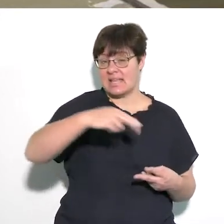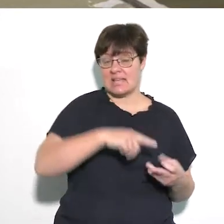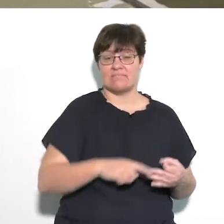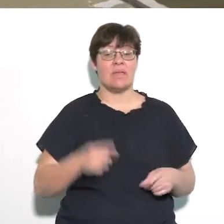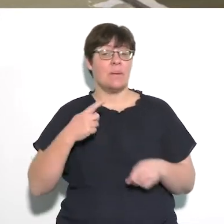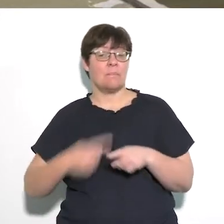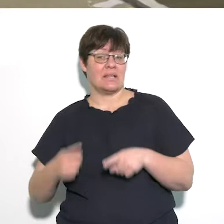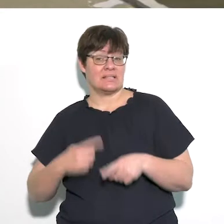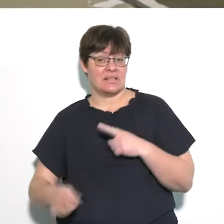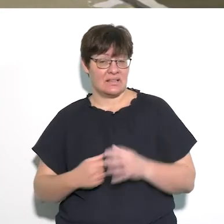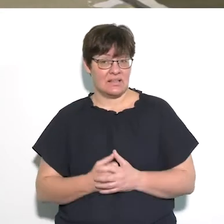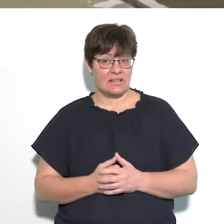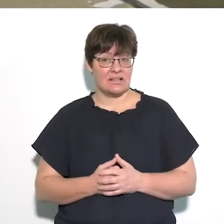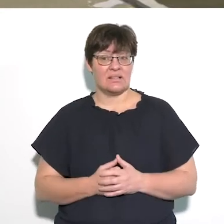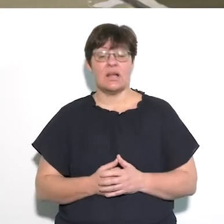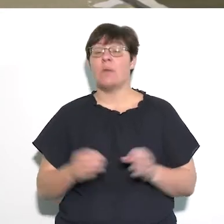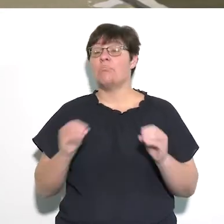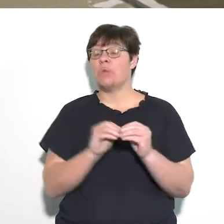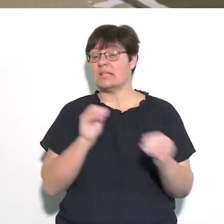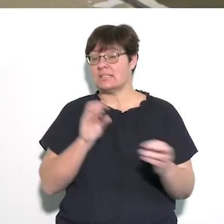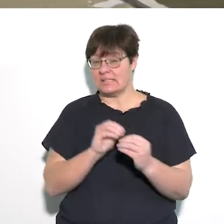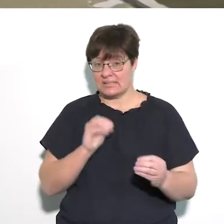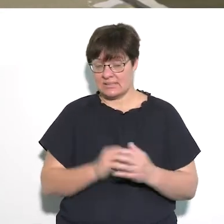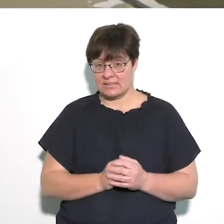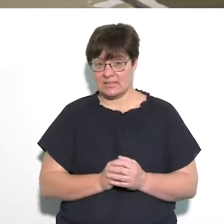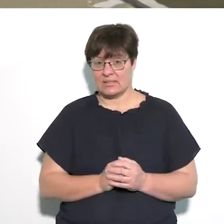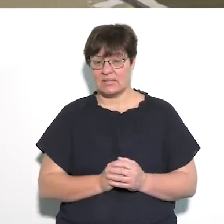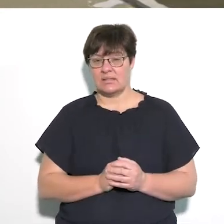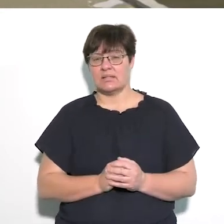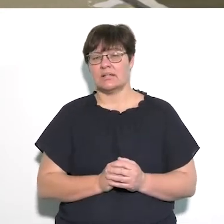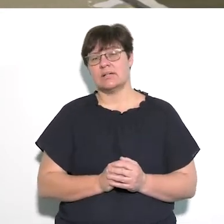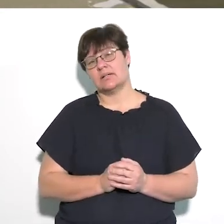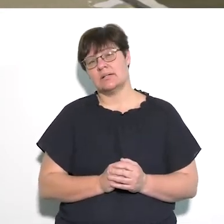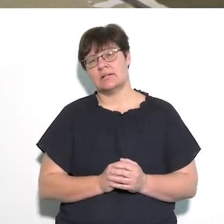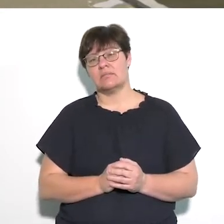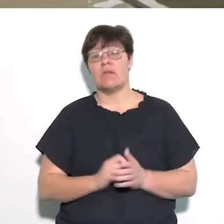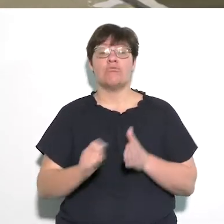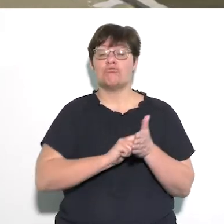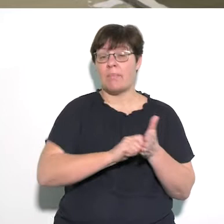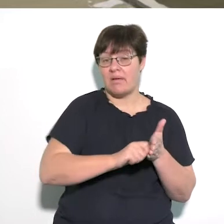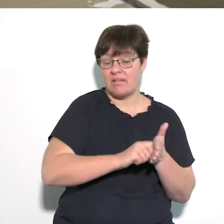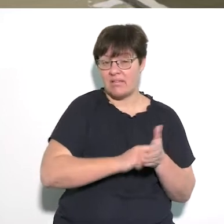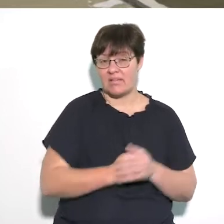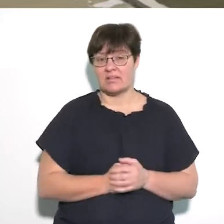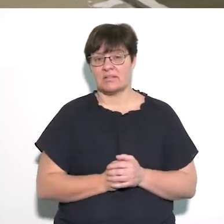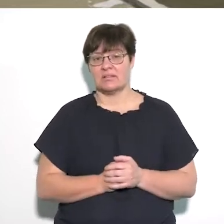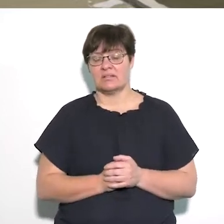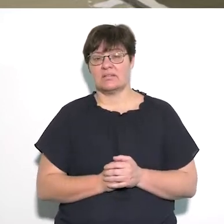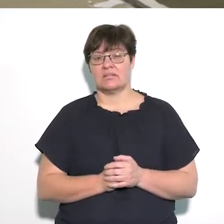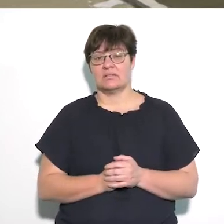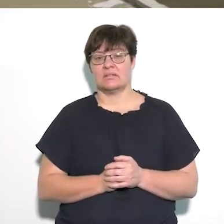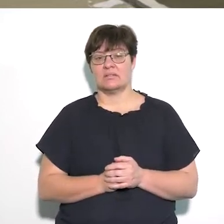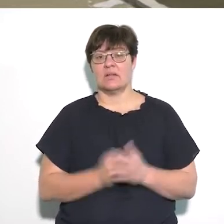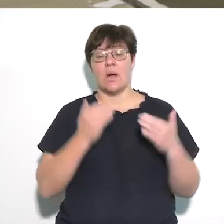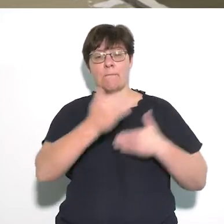a pencil, a piece of press stick comes handy, a rubber, a box